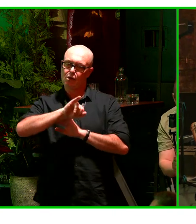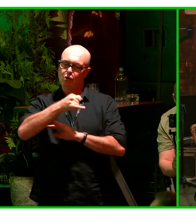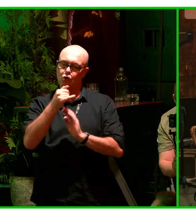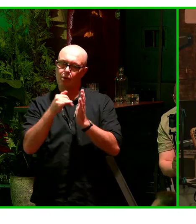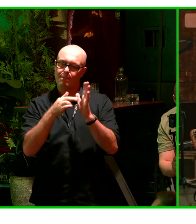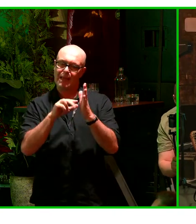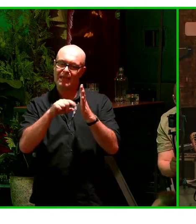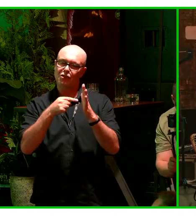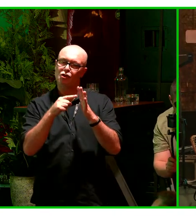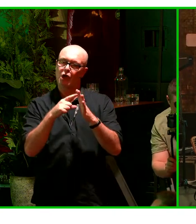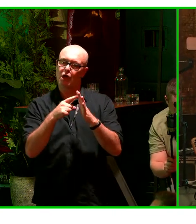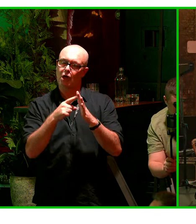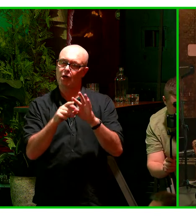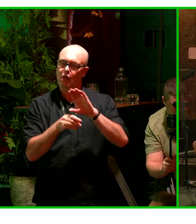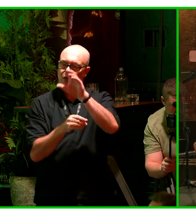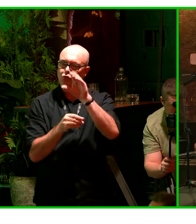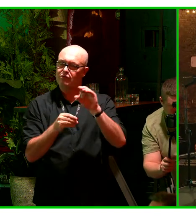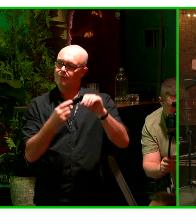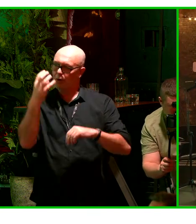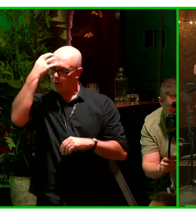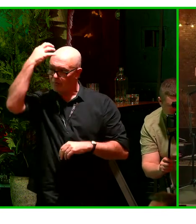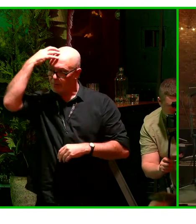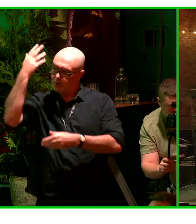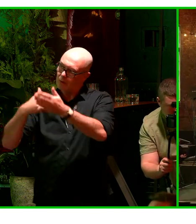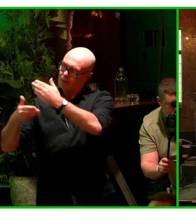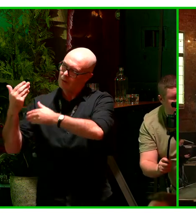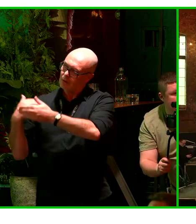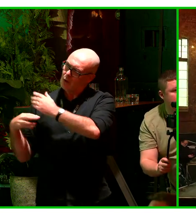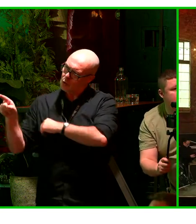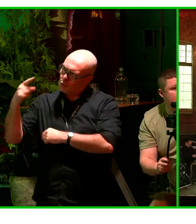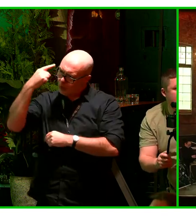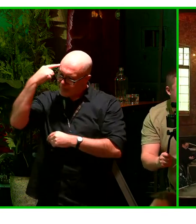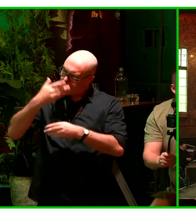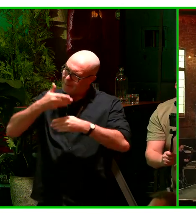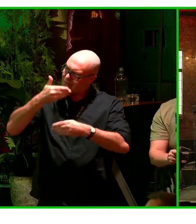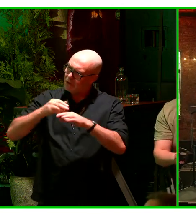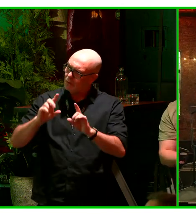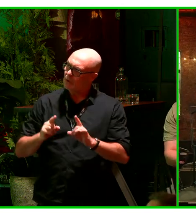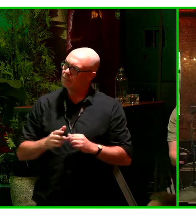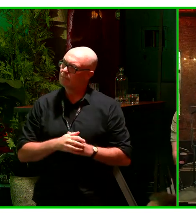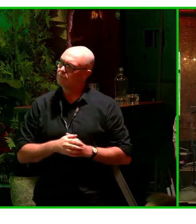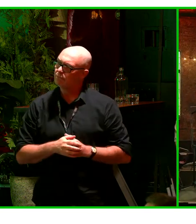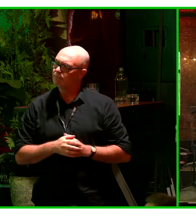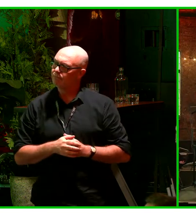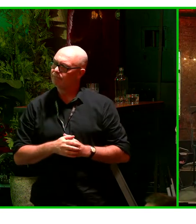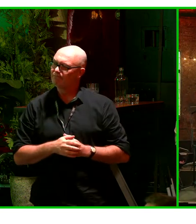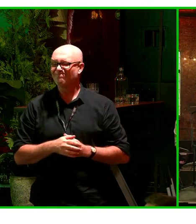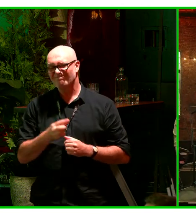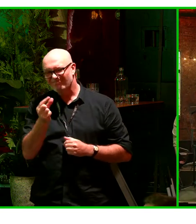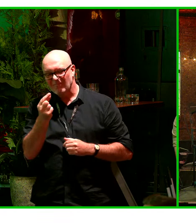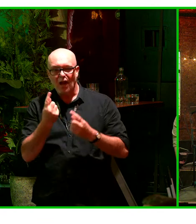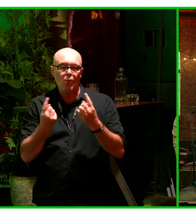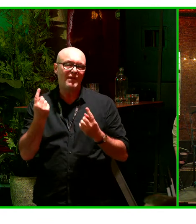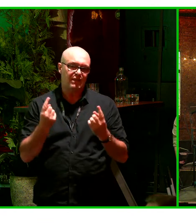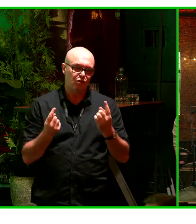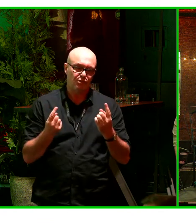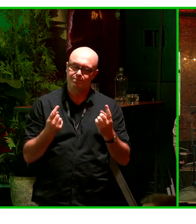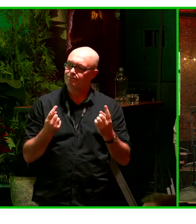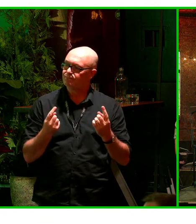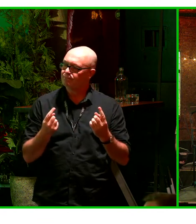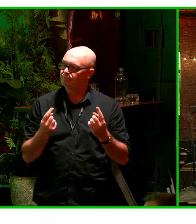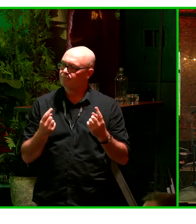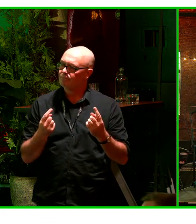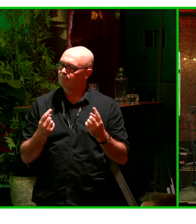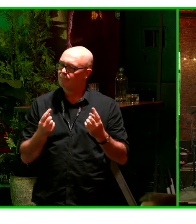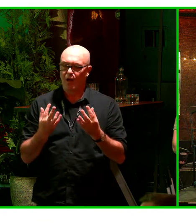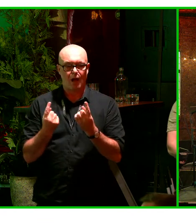big barrier towards a kind of clean, green Northwest paradise? Like always, things, it's a bit of each, isn't it? Clearly,